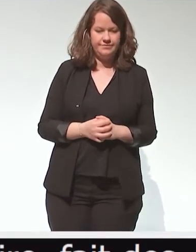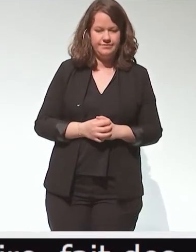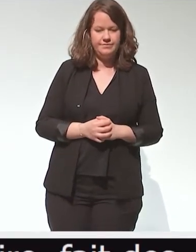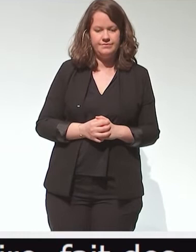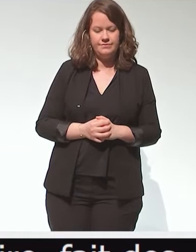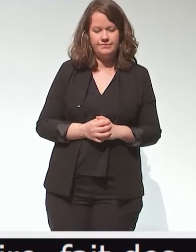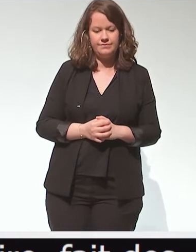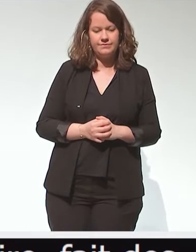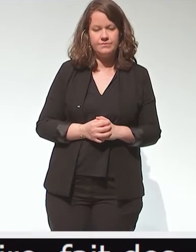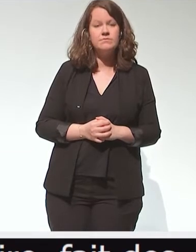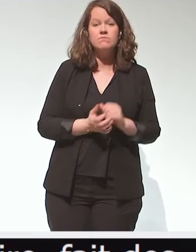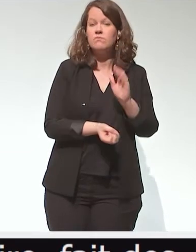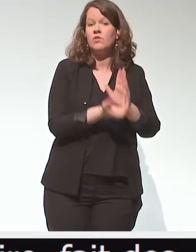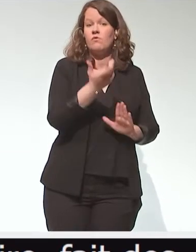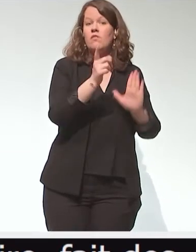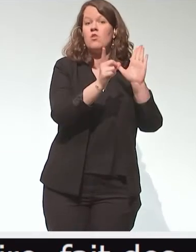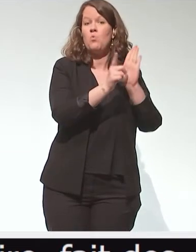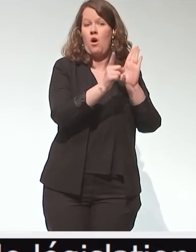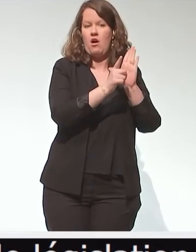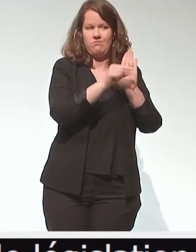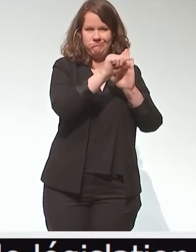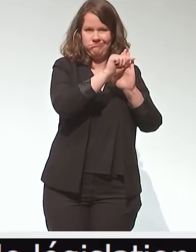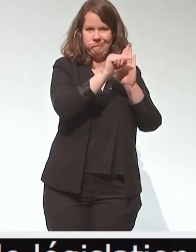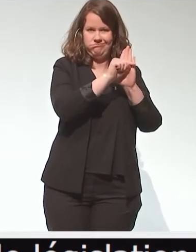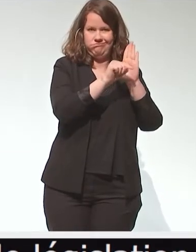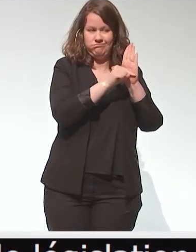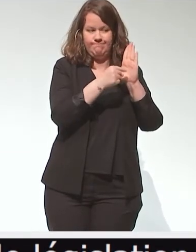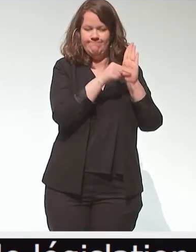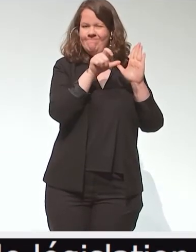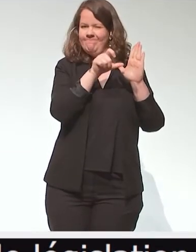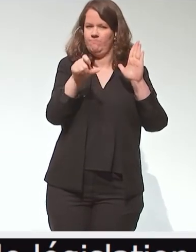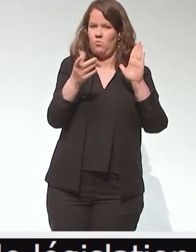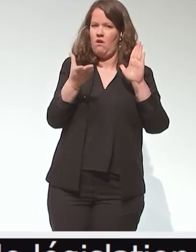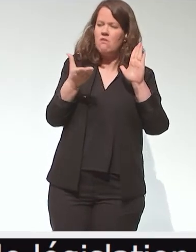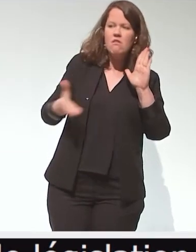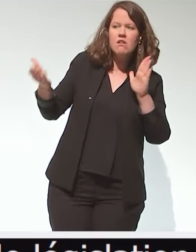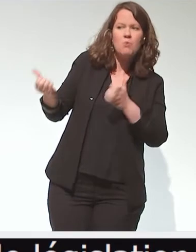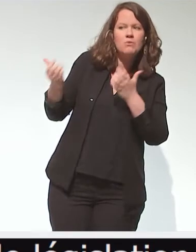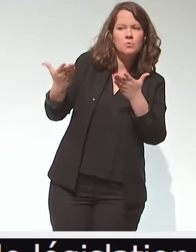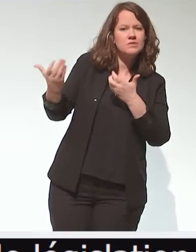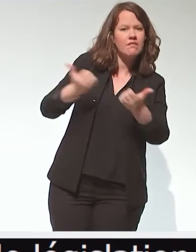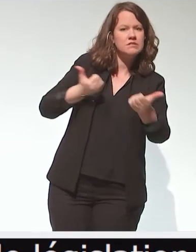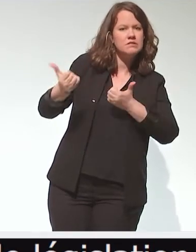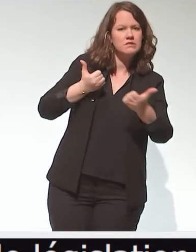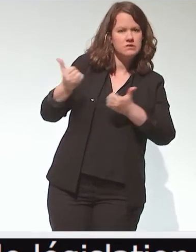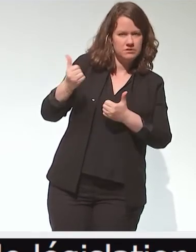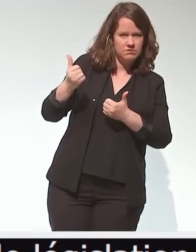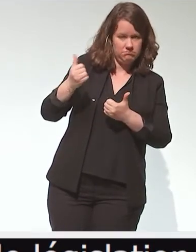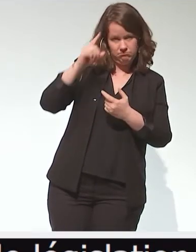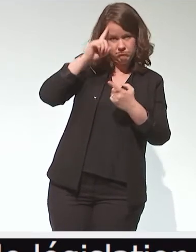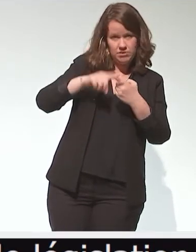new legislation. And under such legislation, any social